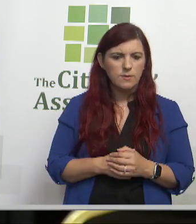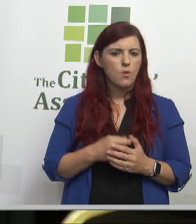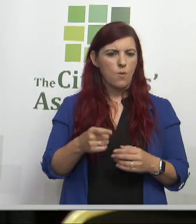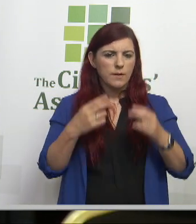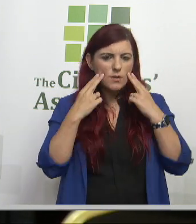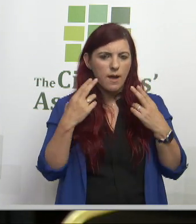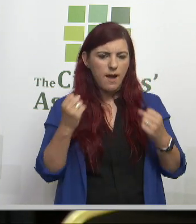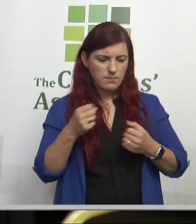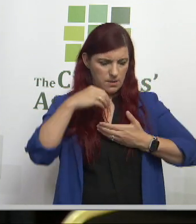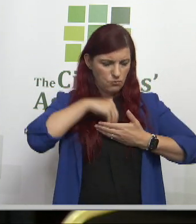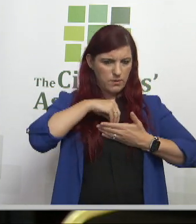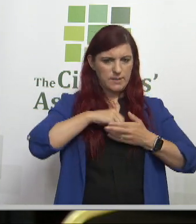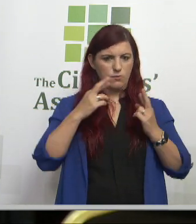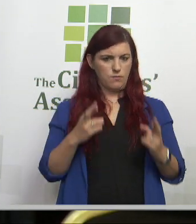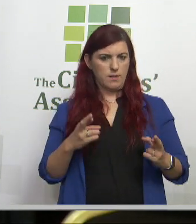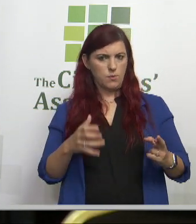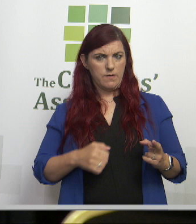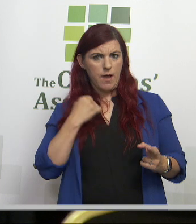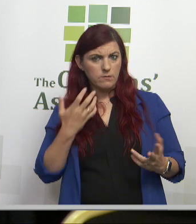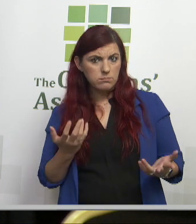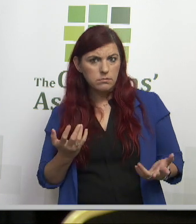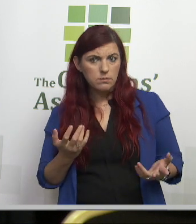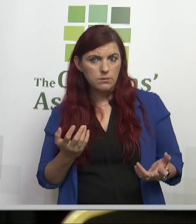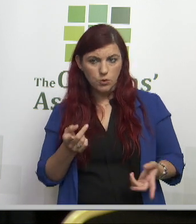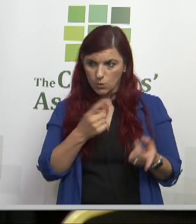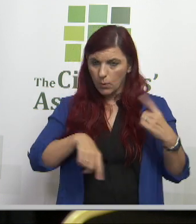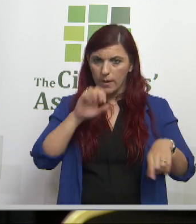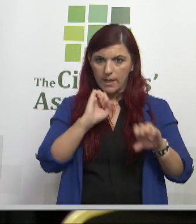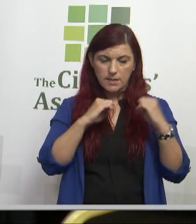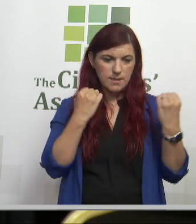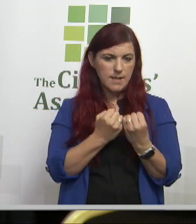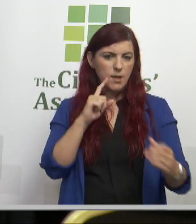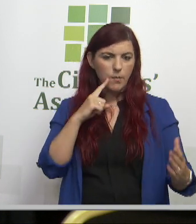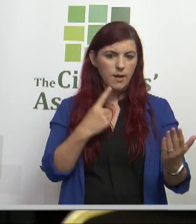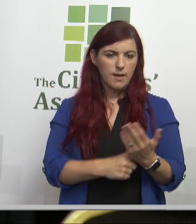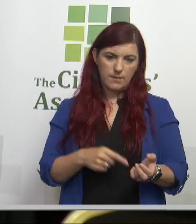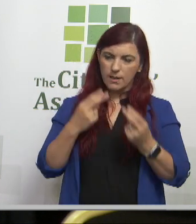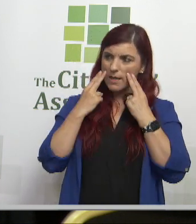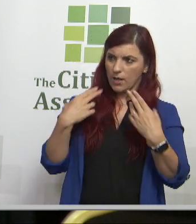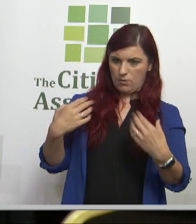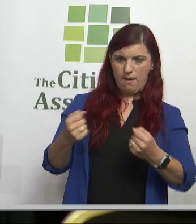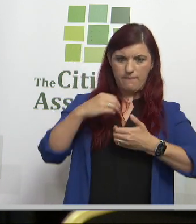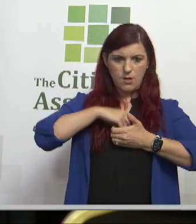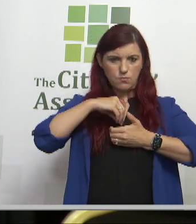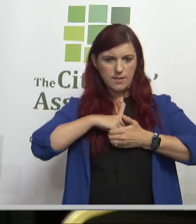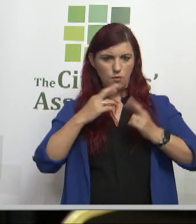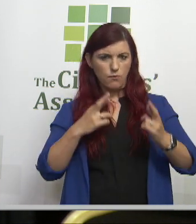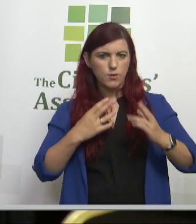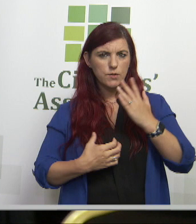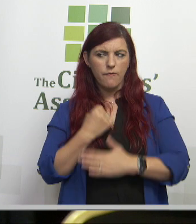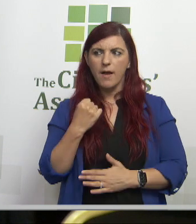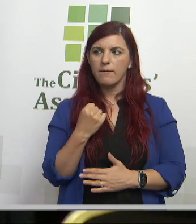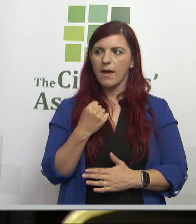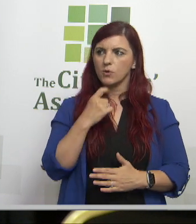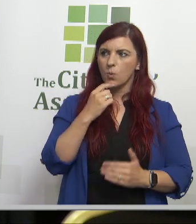an intrinsic right to survive? Do we as a society believe that nature has intrinsic rights to survive and